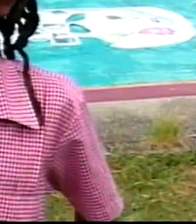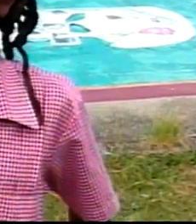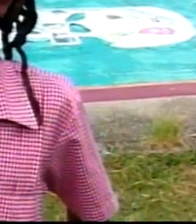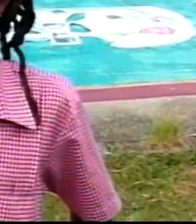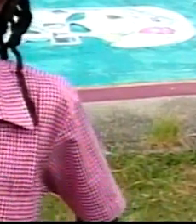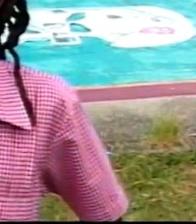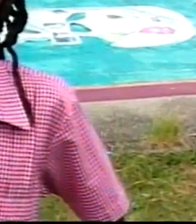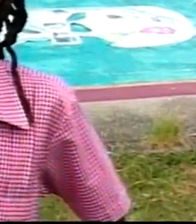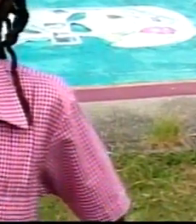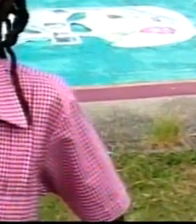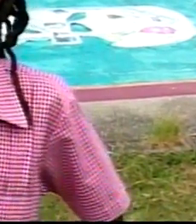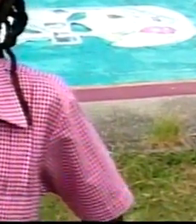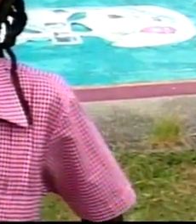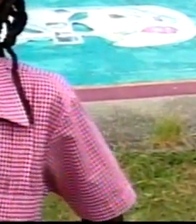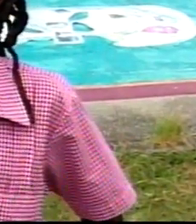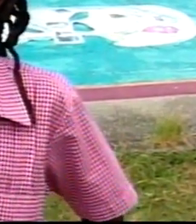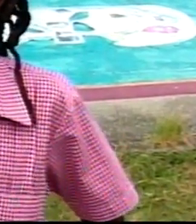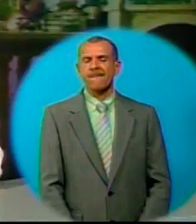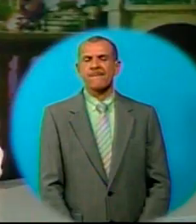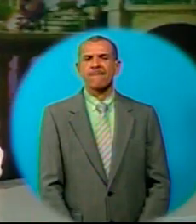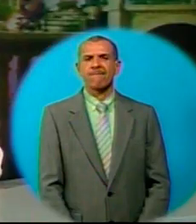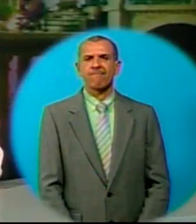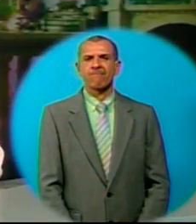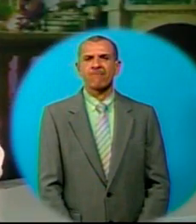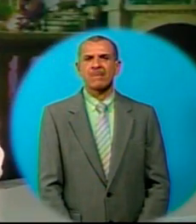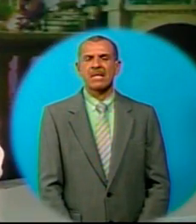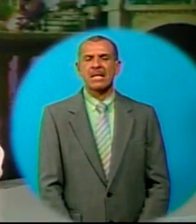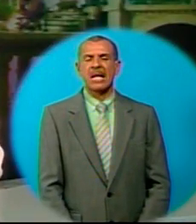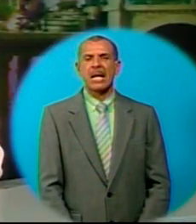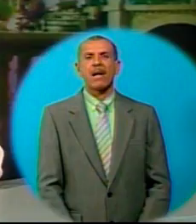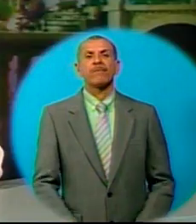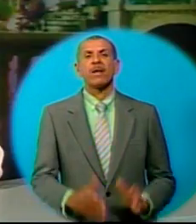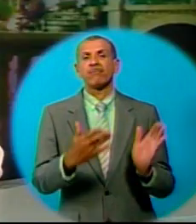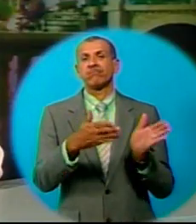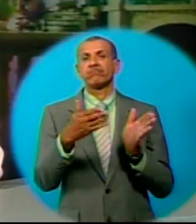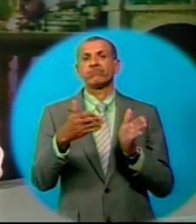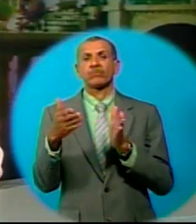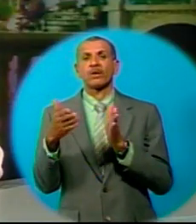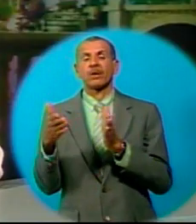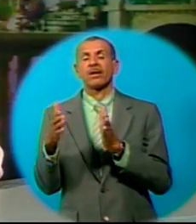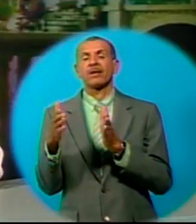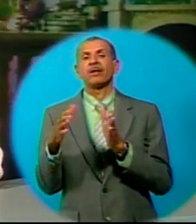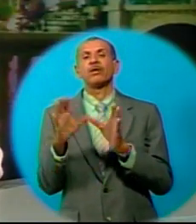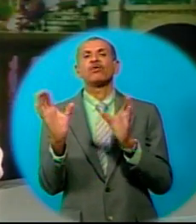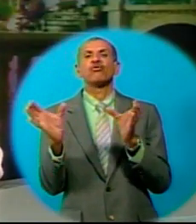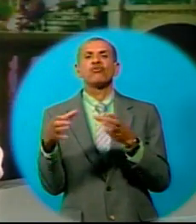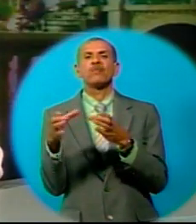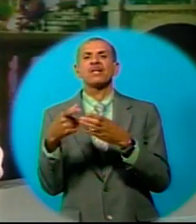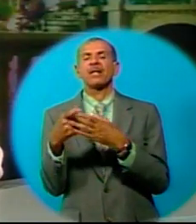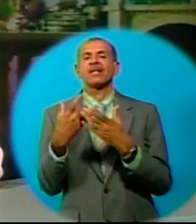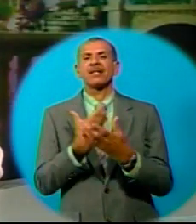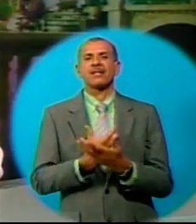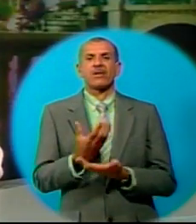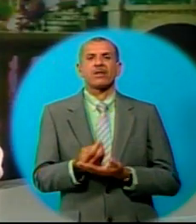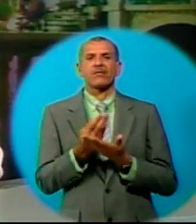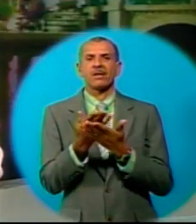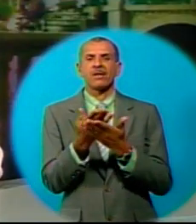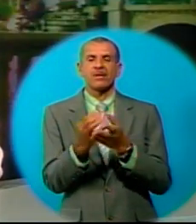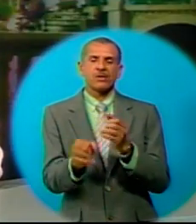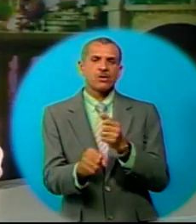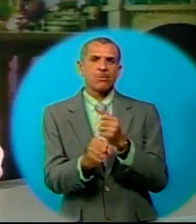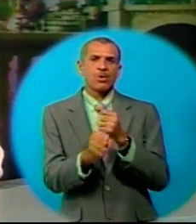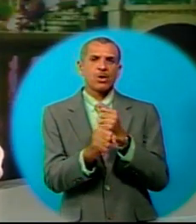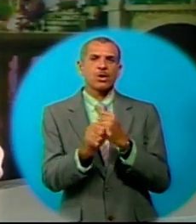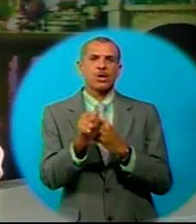Dominica and supplies. And organizations still wishing to donate relief supplies to the Commonwealth of